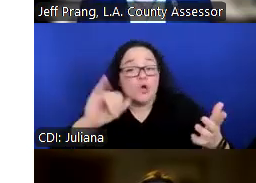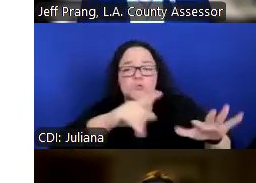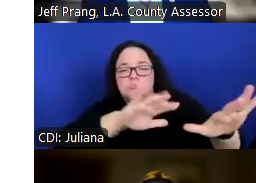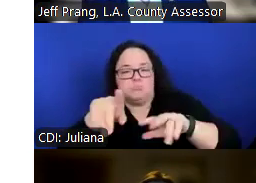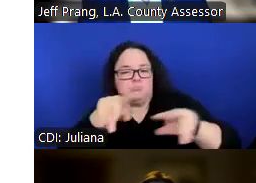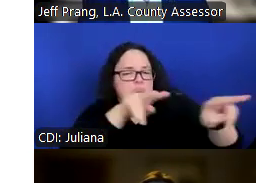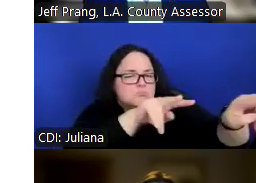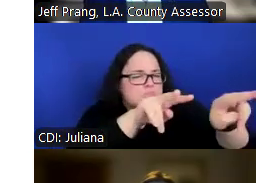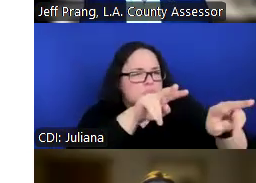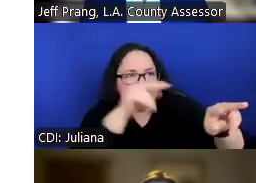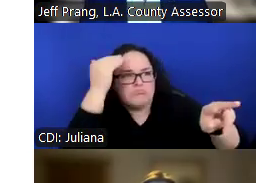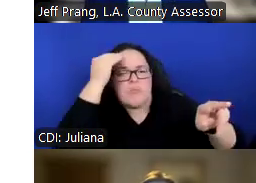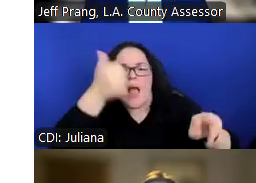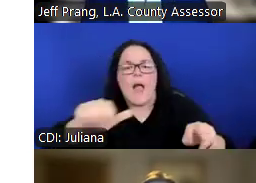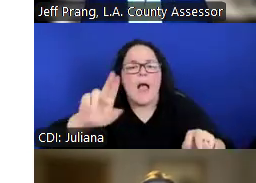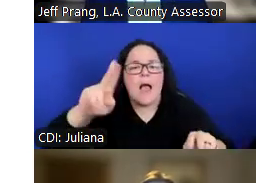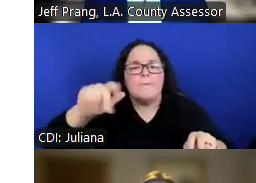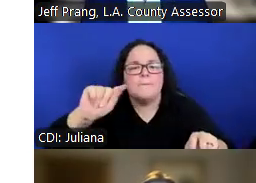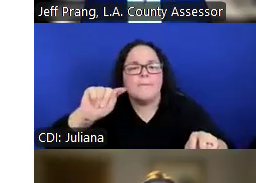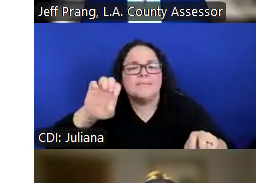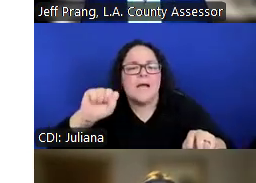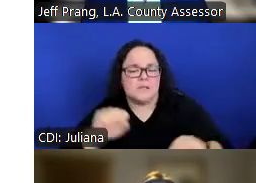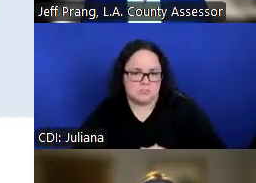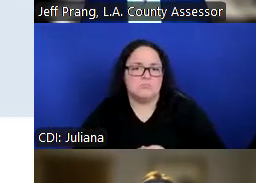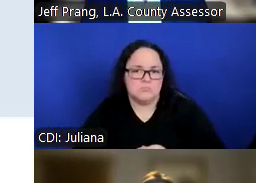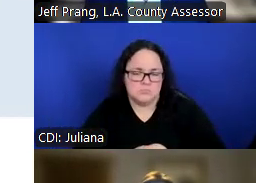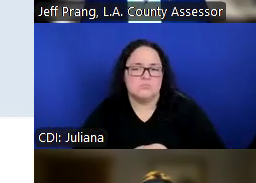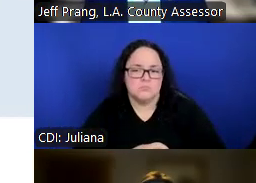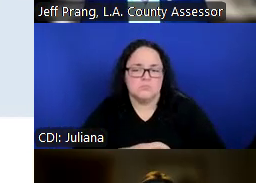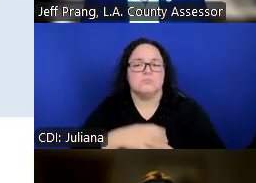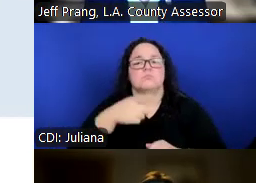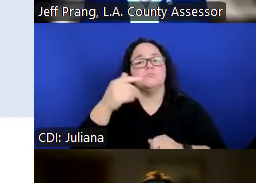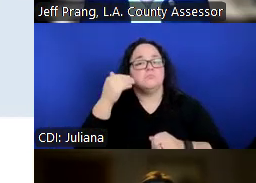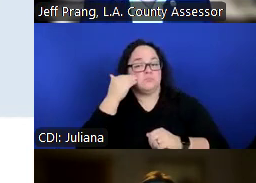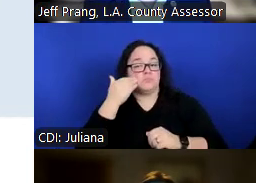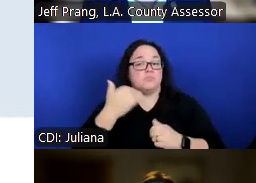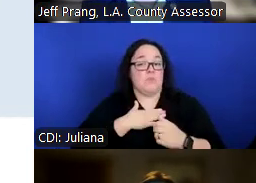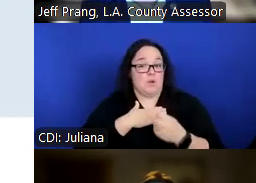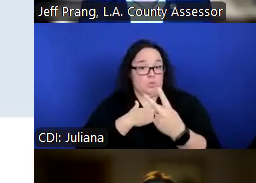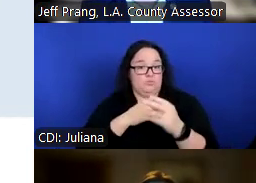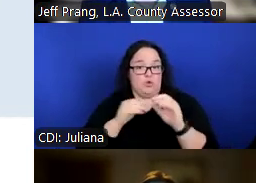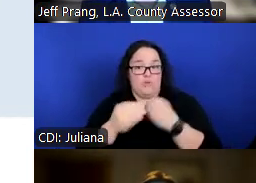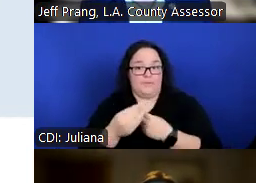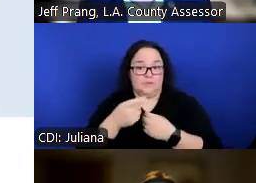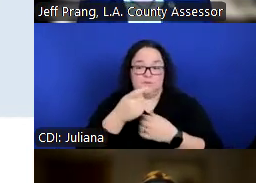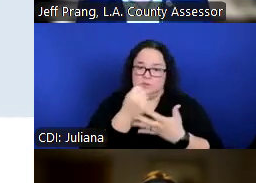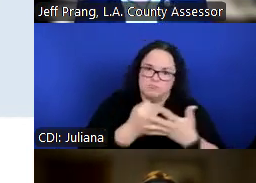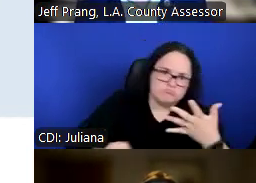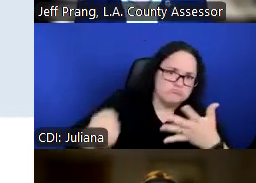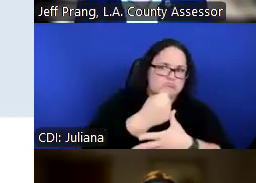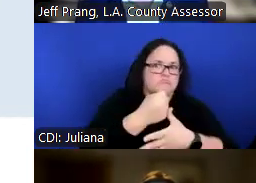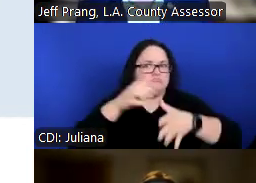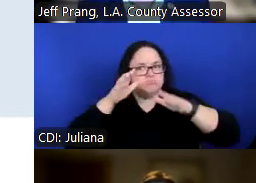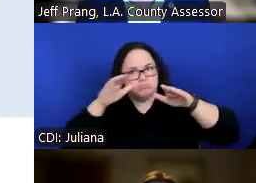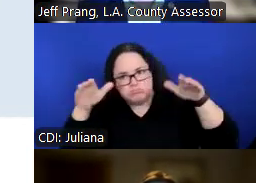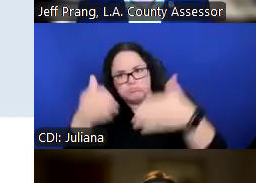being said, the 2 primary programs that my office hosts to help property owners who are affected by